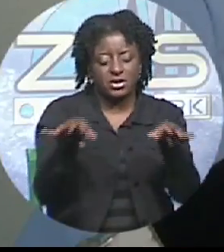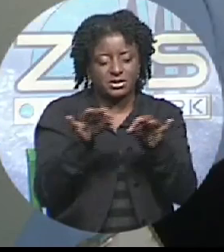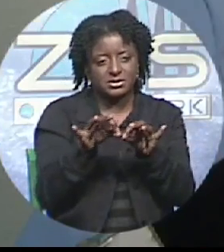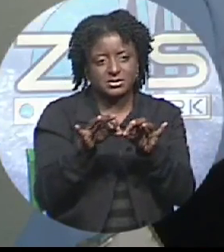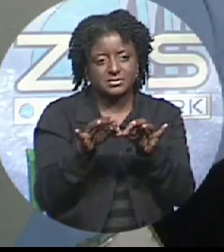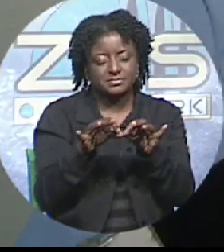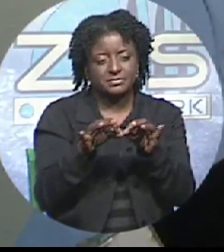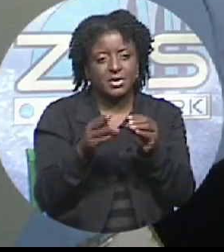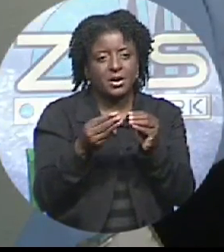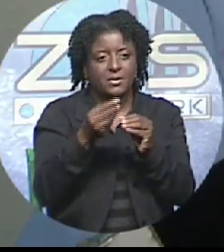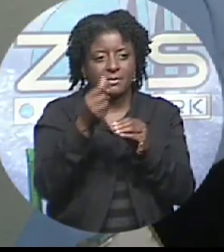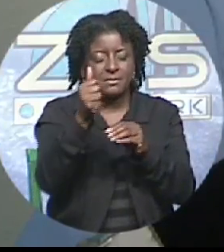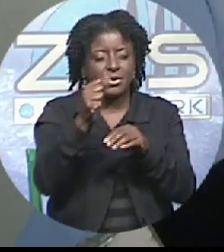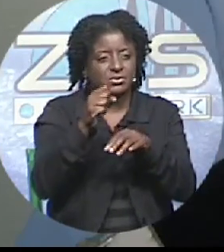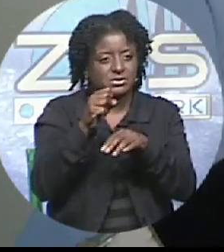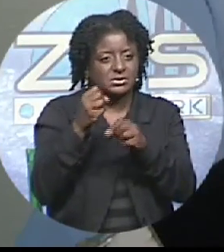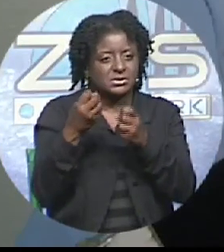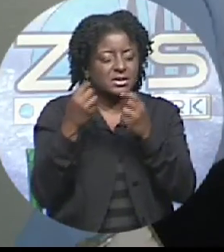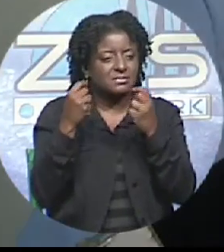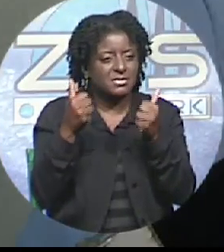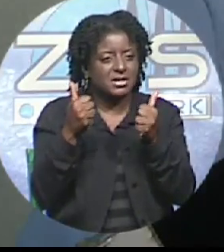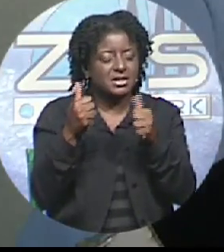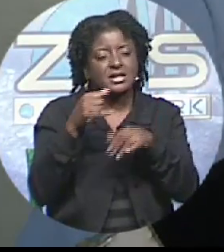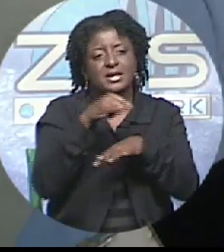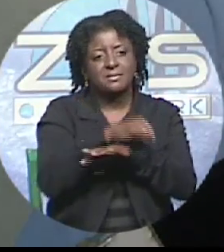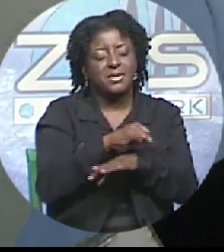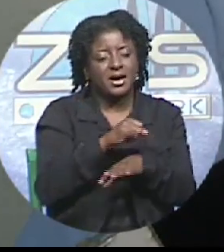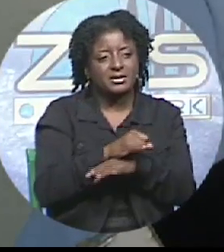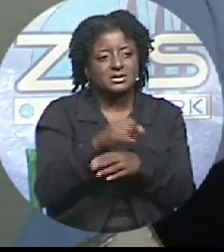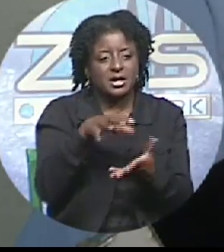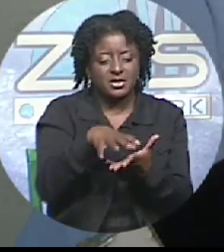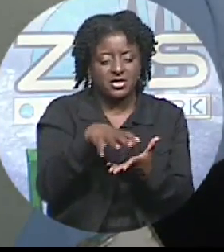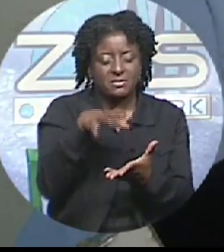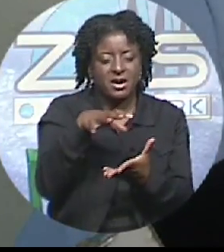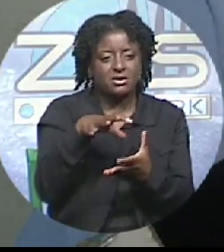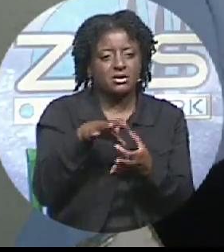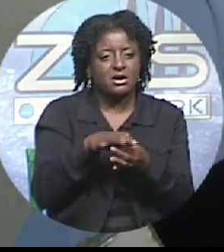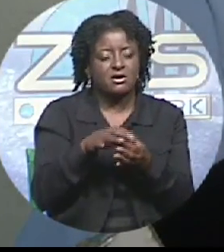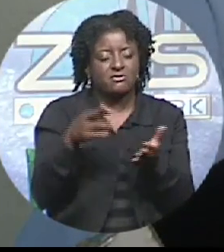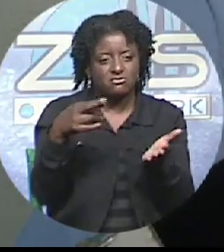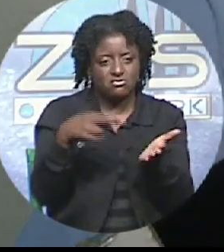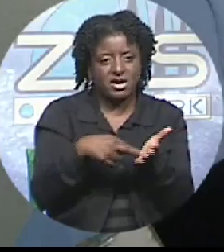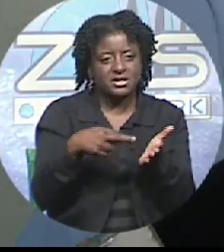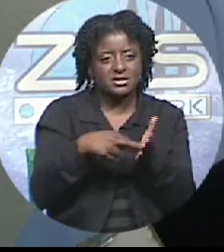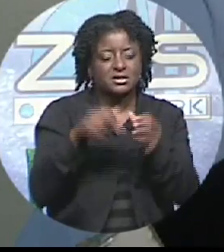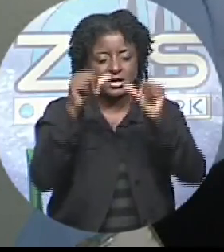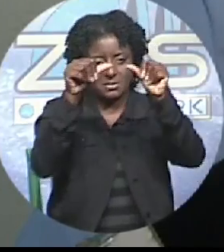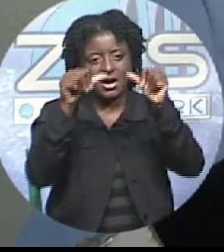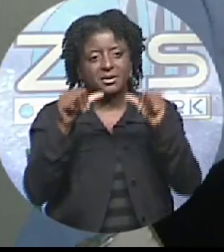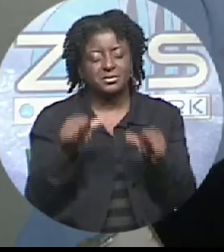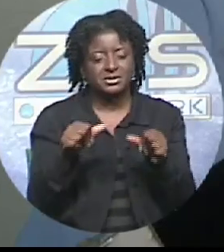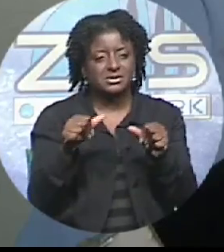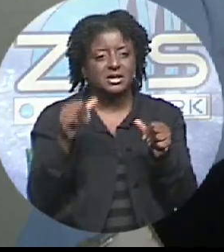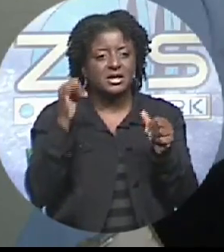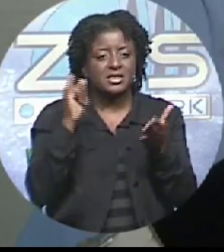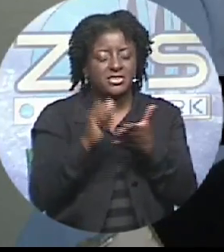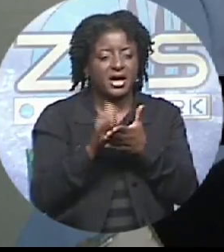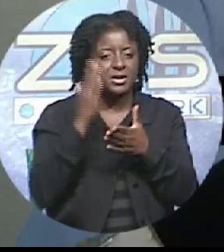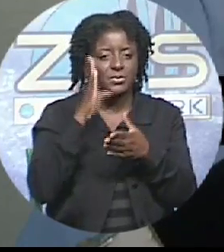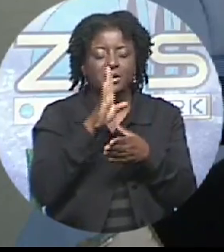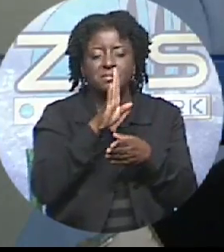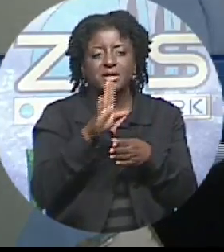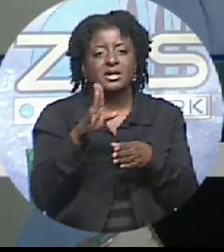impact, if Bahama fails, is going to be the amount of rental inventory that's going to flood the market, because at the moment they